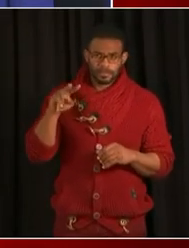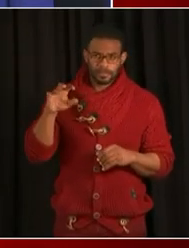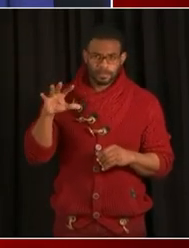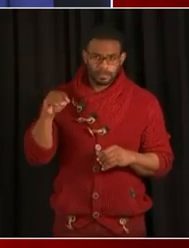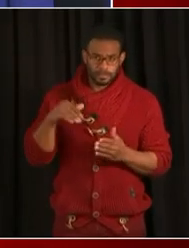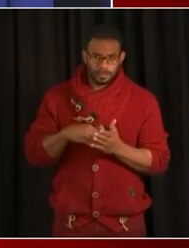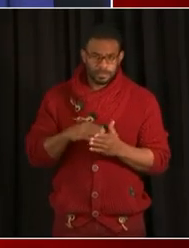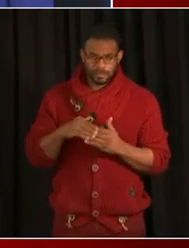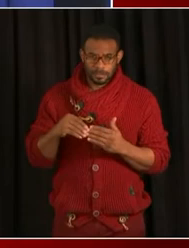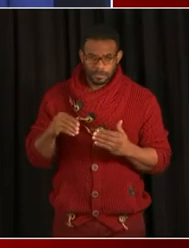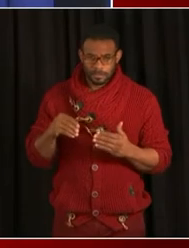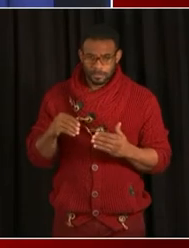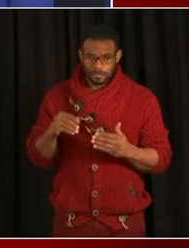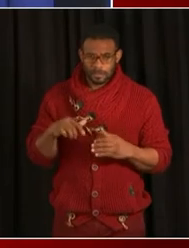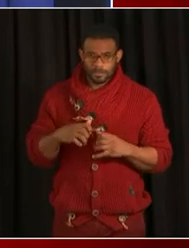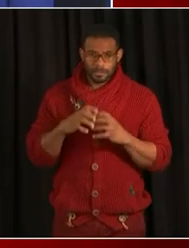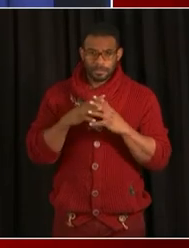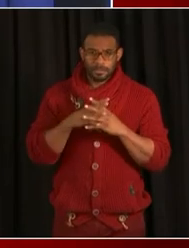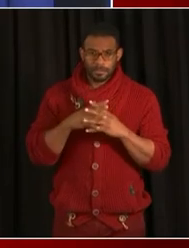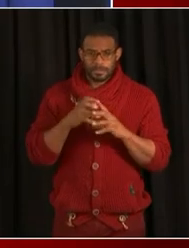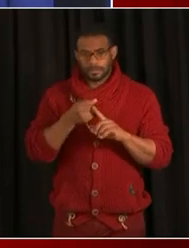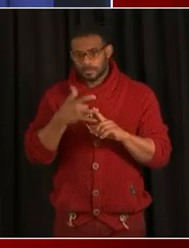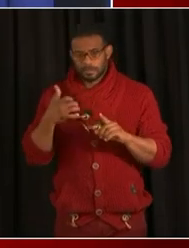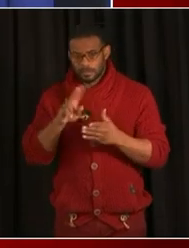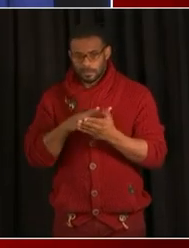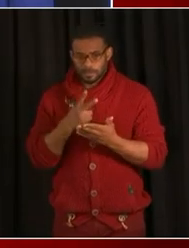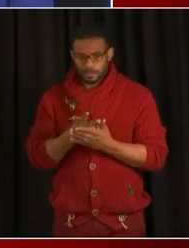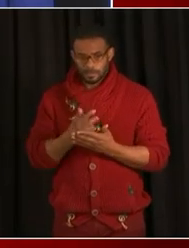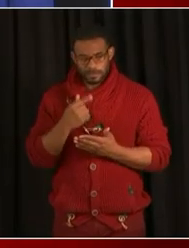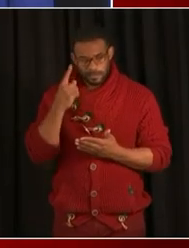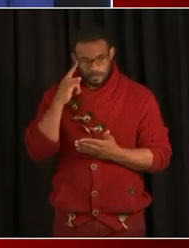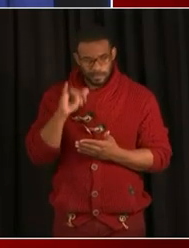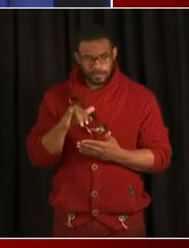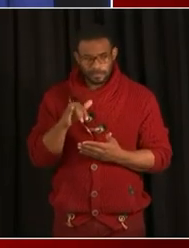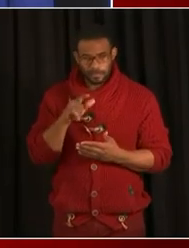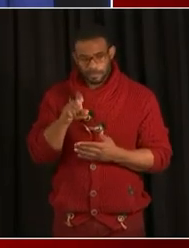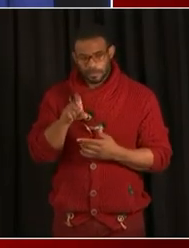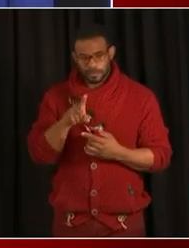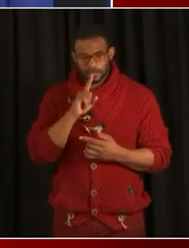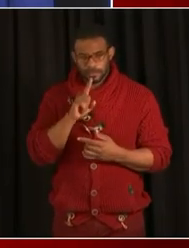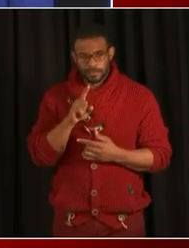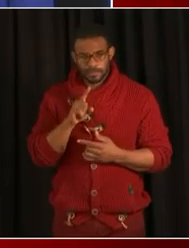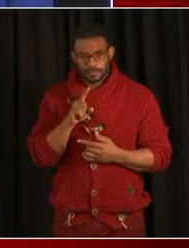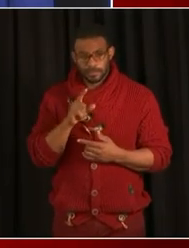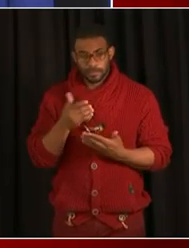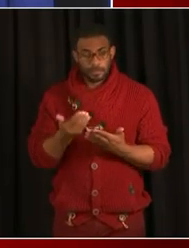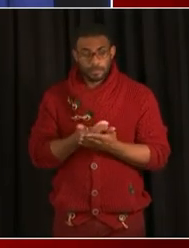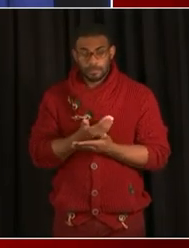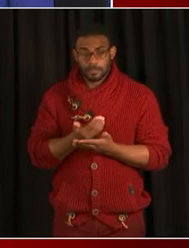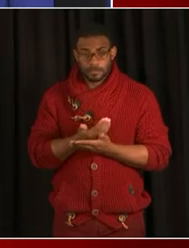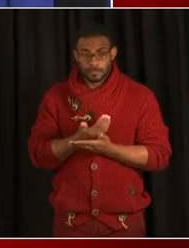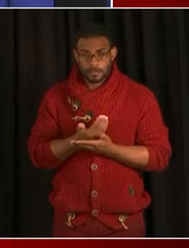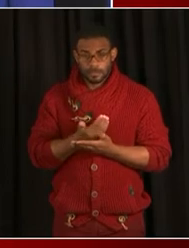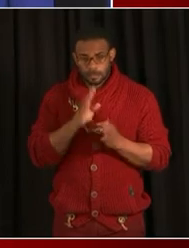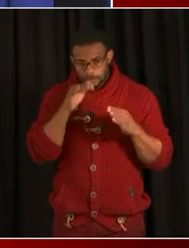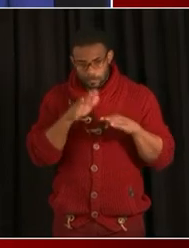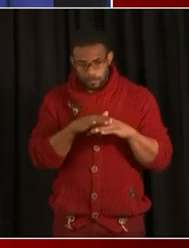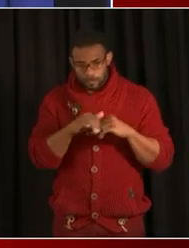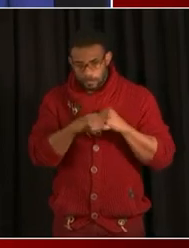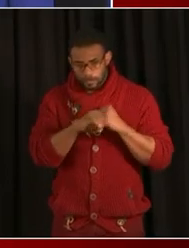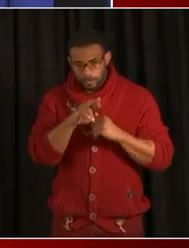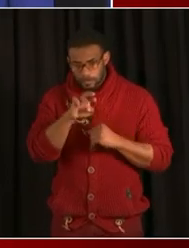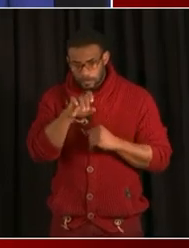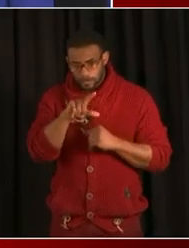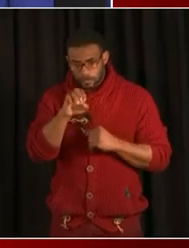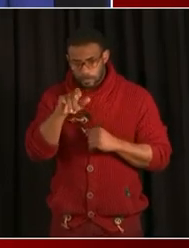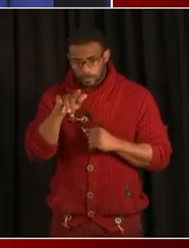$150,000 to $250,000 to build out their kitchen. I think that there needs to be a new focus on